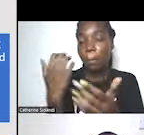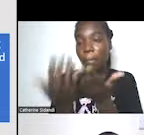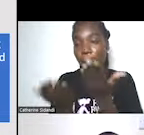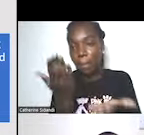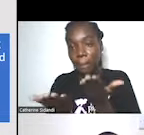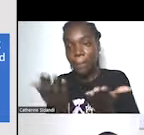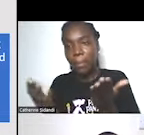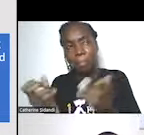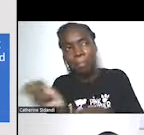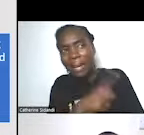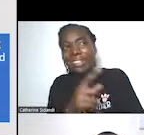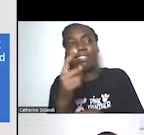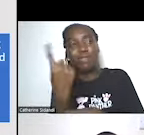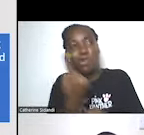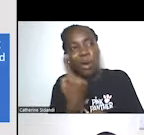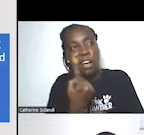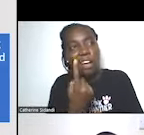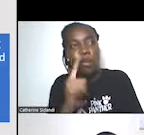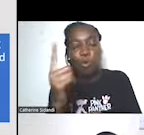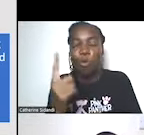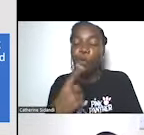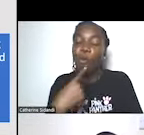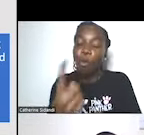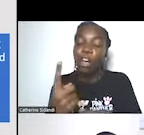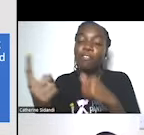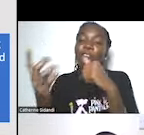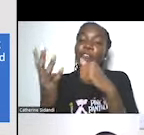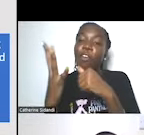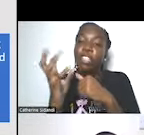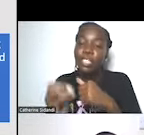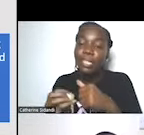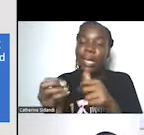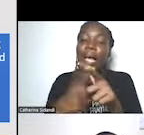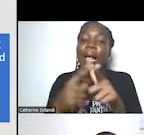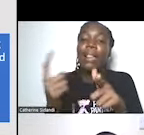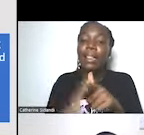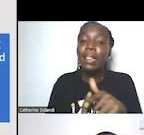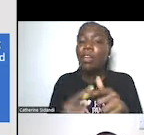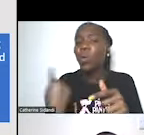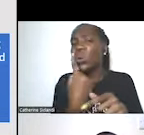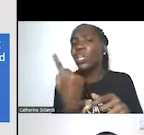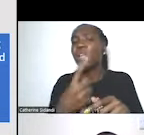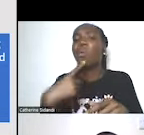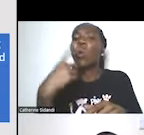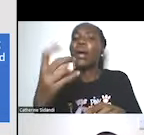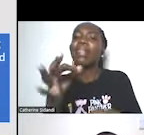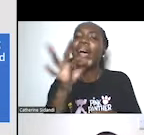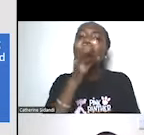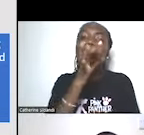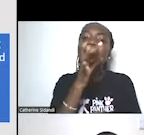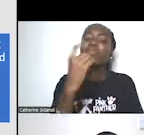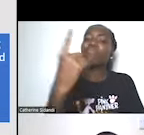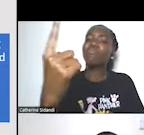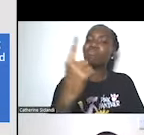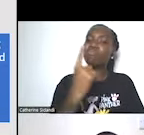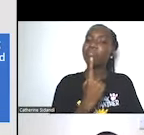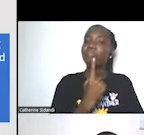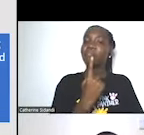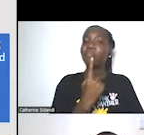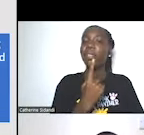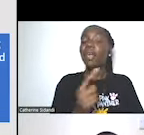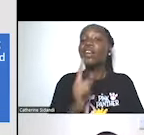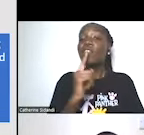January. 140, only 130 came into the session. So this time I do this, I do